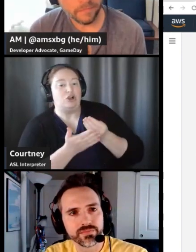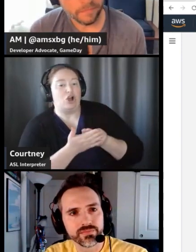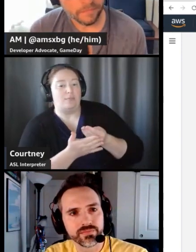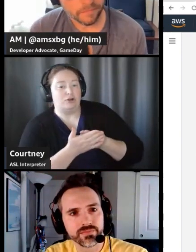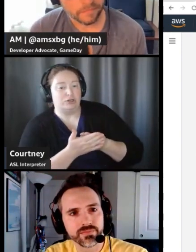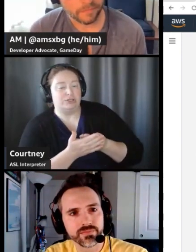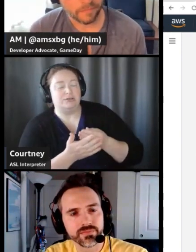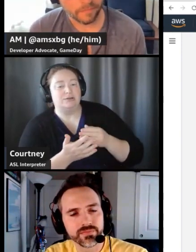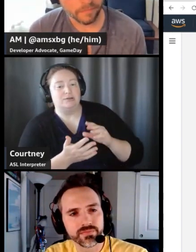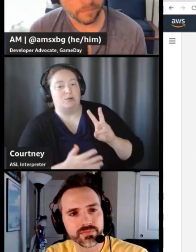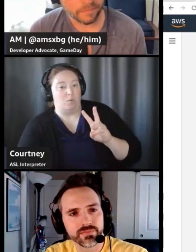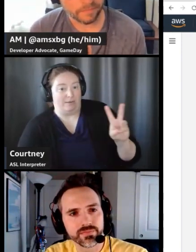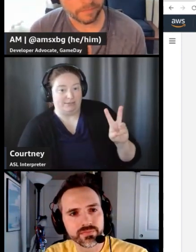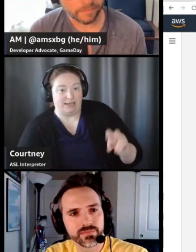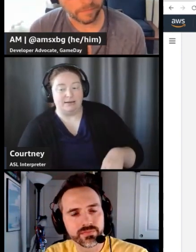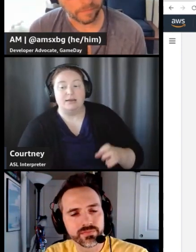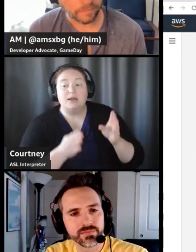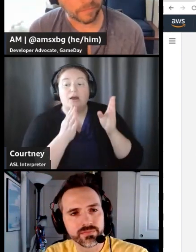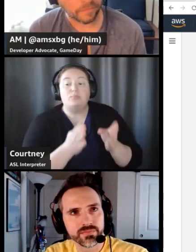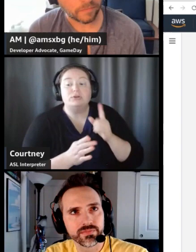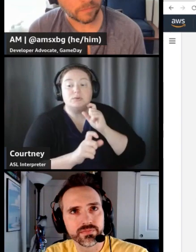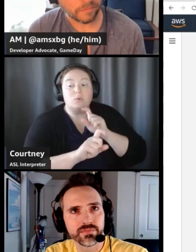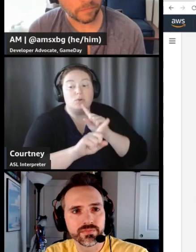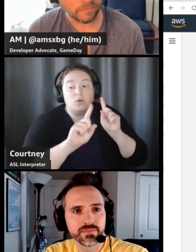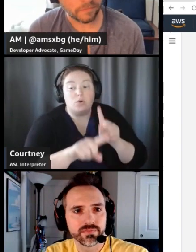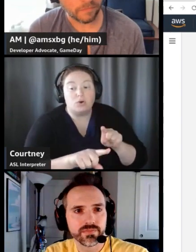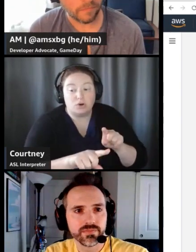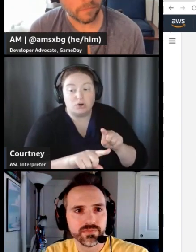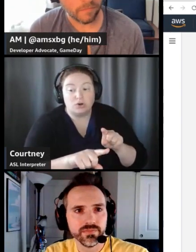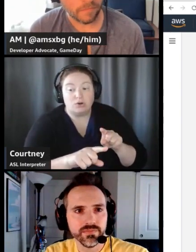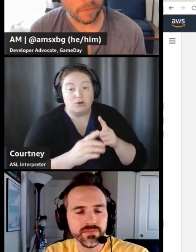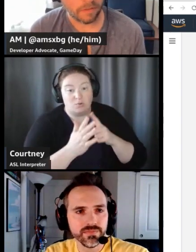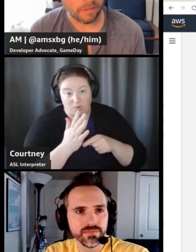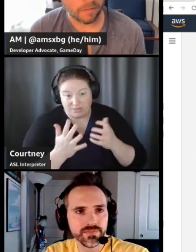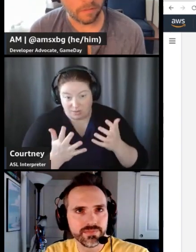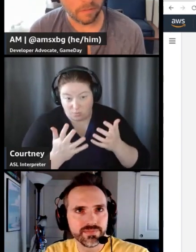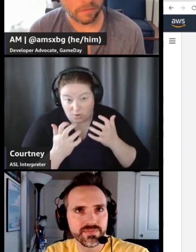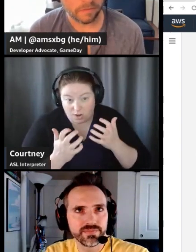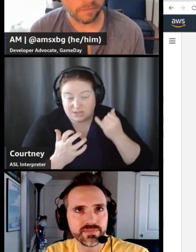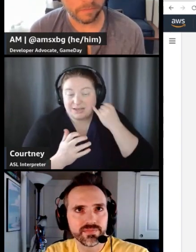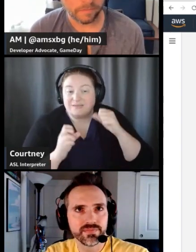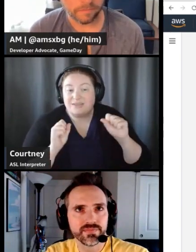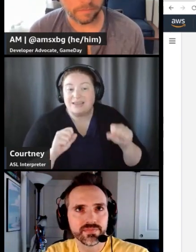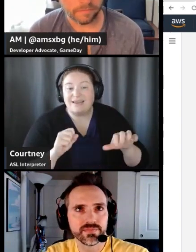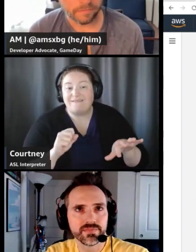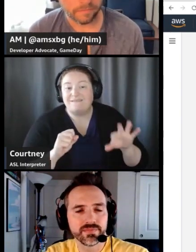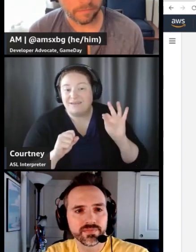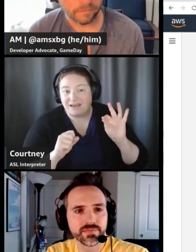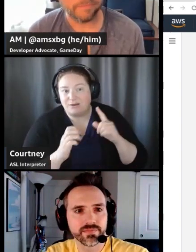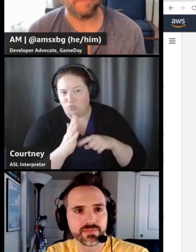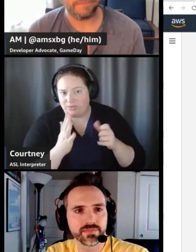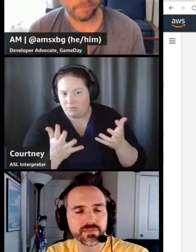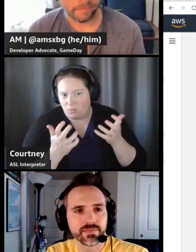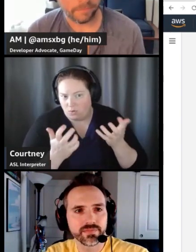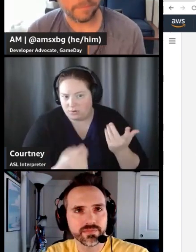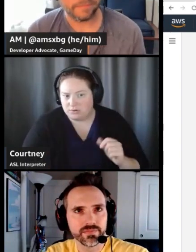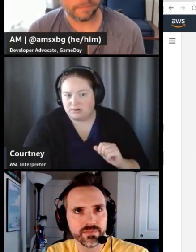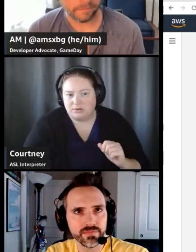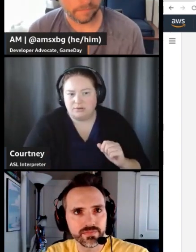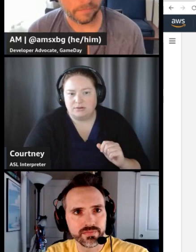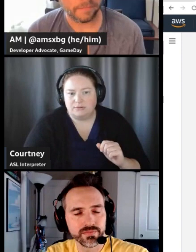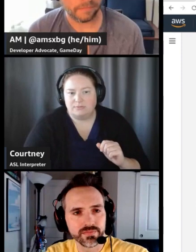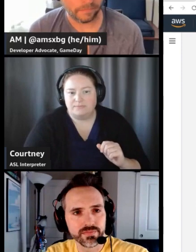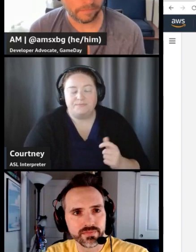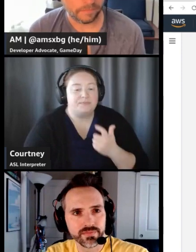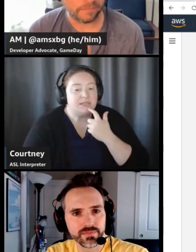A person will order what they want if they are able to find what they want, right? Let's say you are